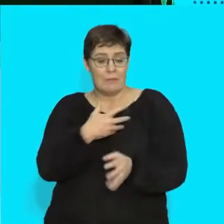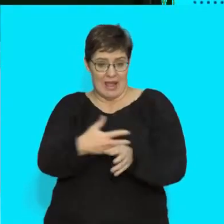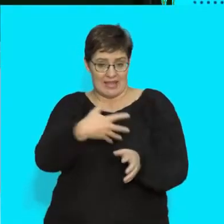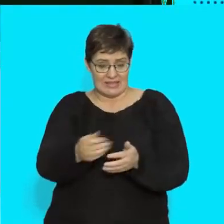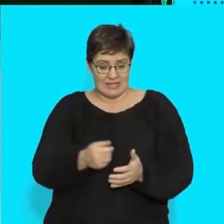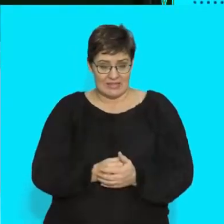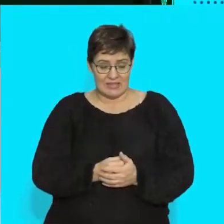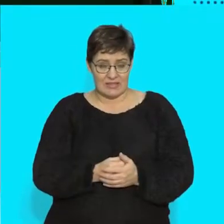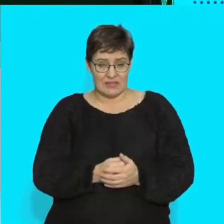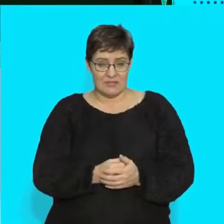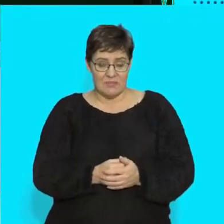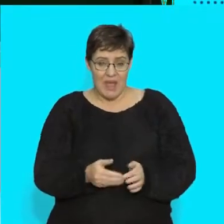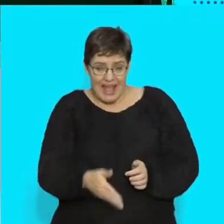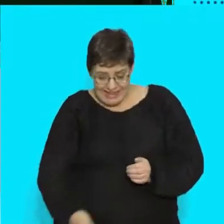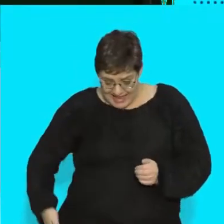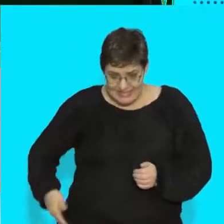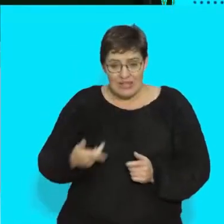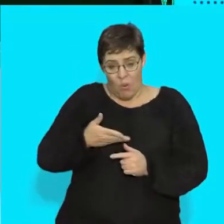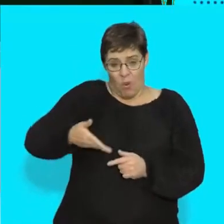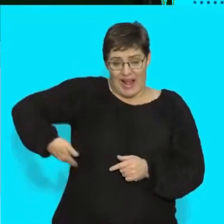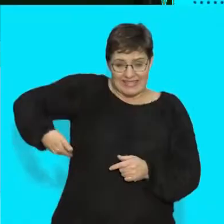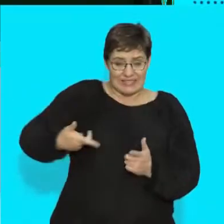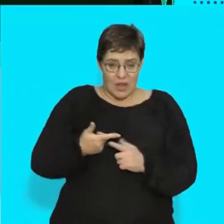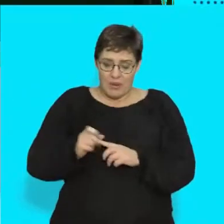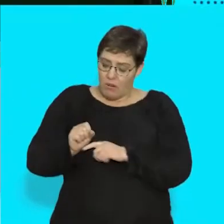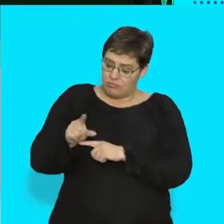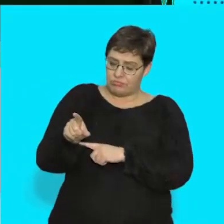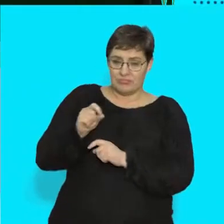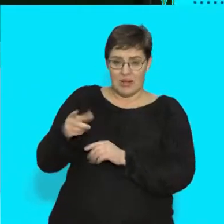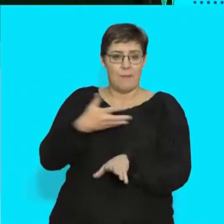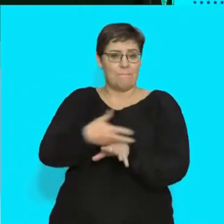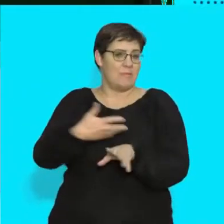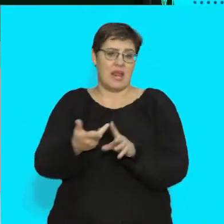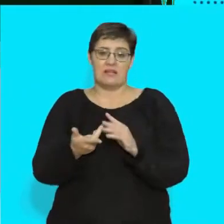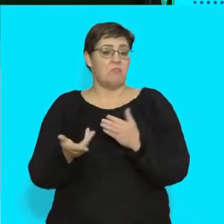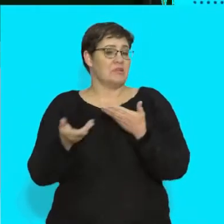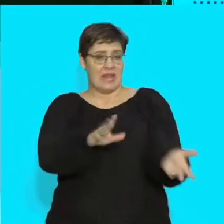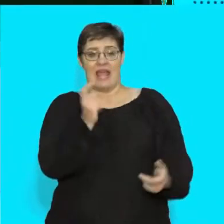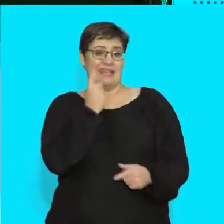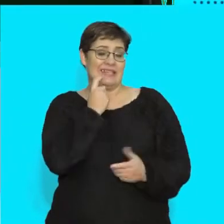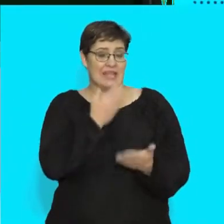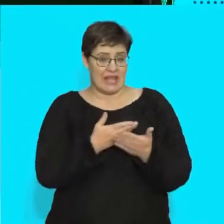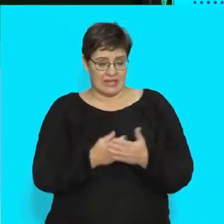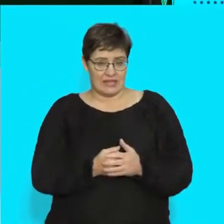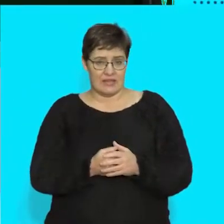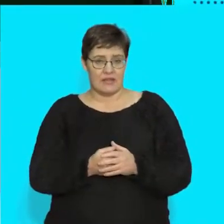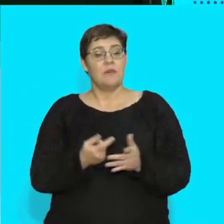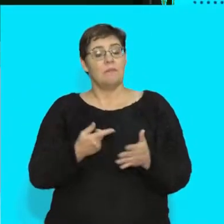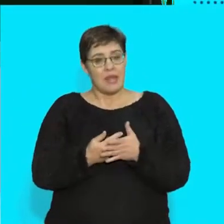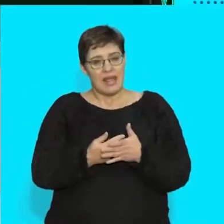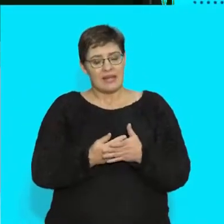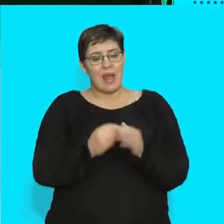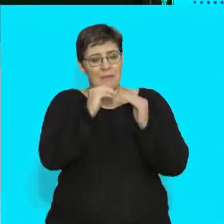blood out. And if I was to cut it, what will happen is I'd probably bleed to death very quickly. All right, so what do? Is I keep